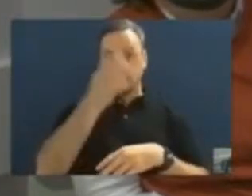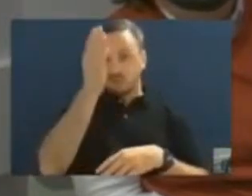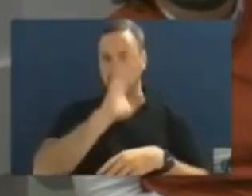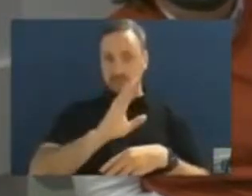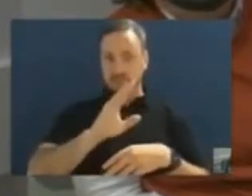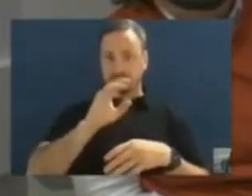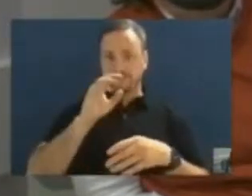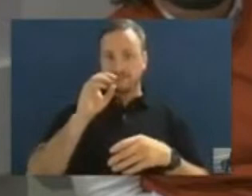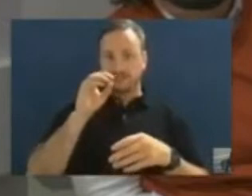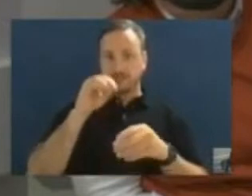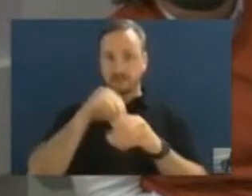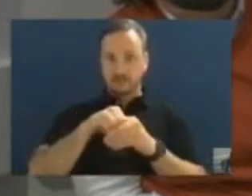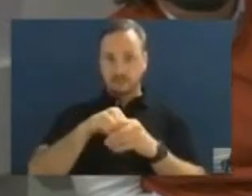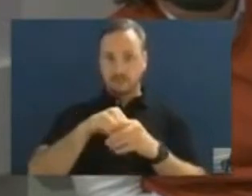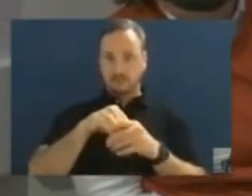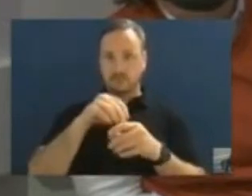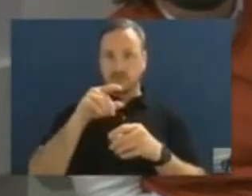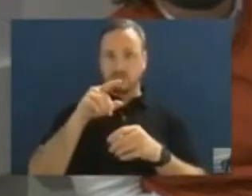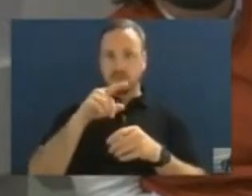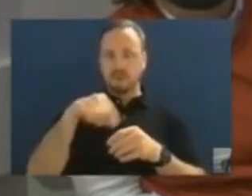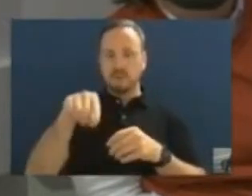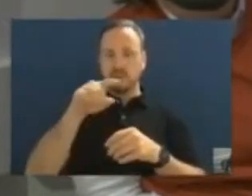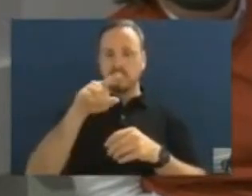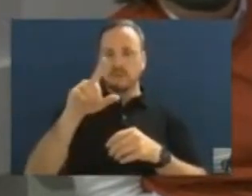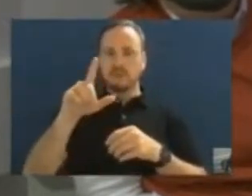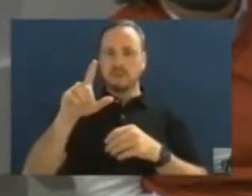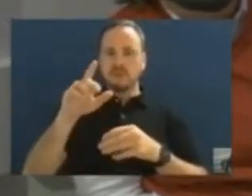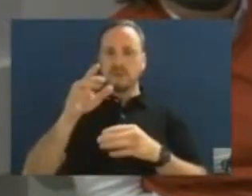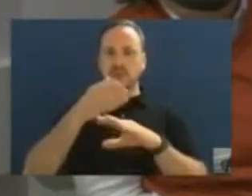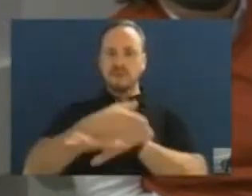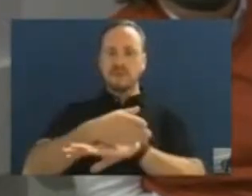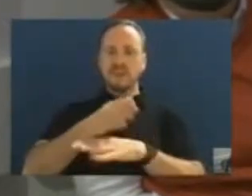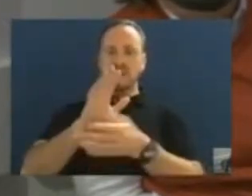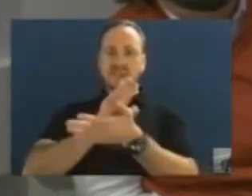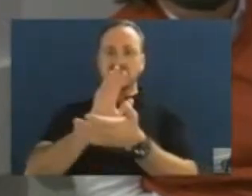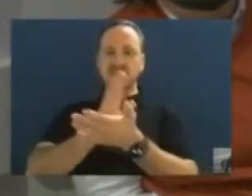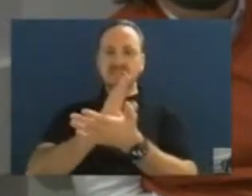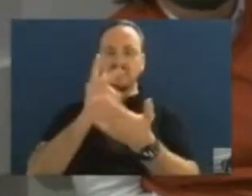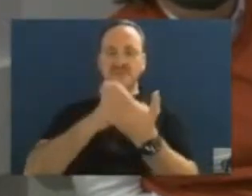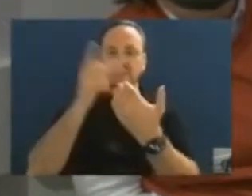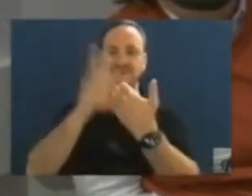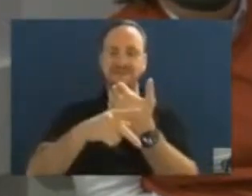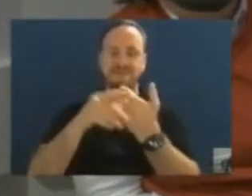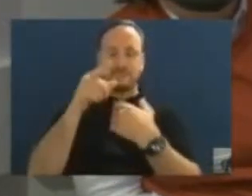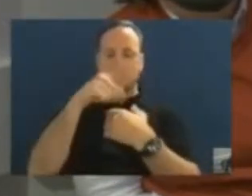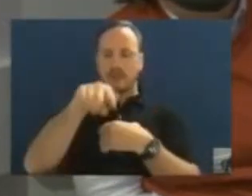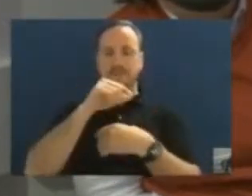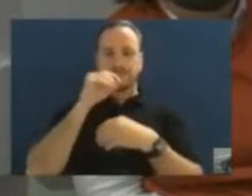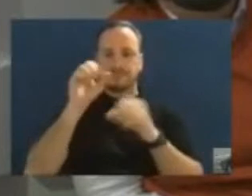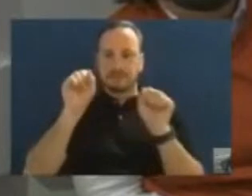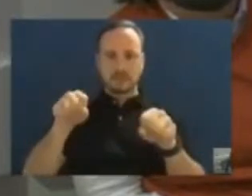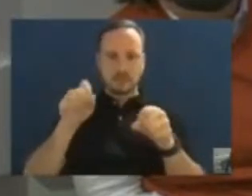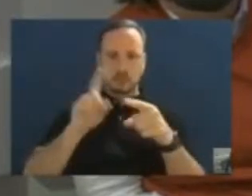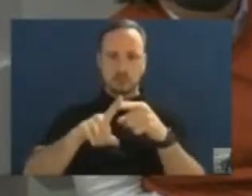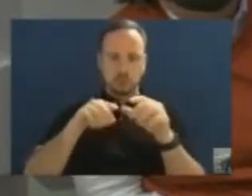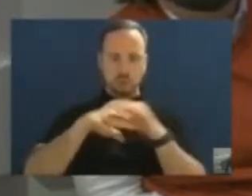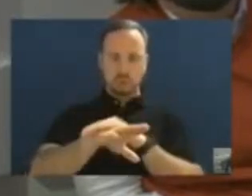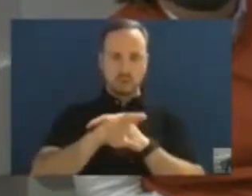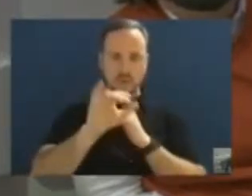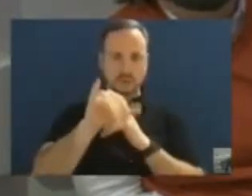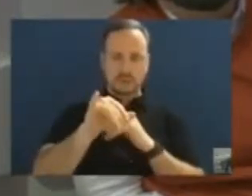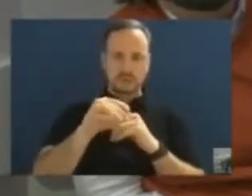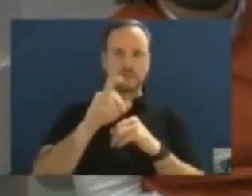daycare laws, in our after-school enrichment programs. They were not able to be in there, and they had to have other